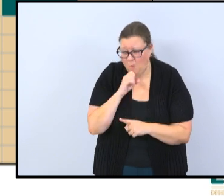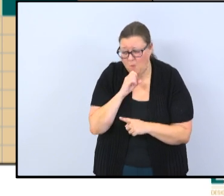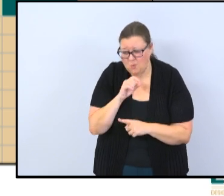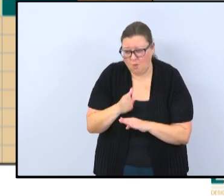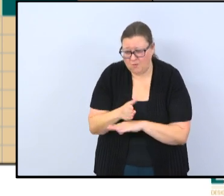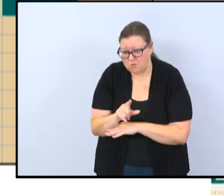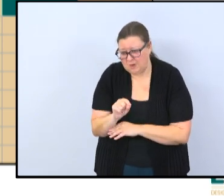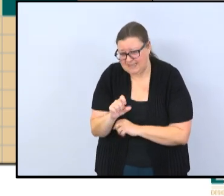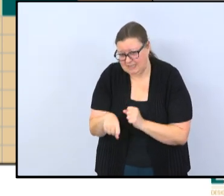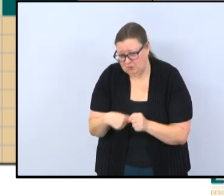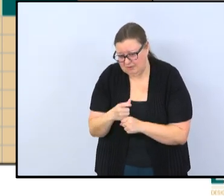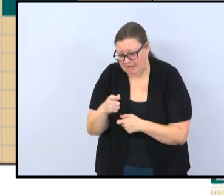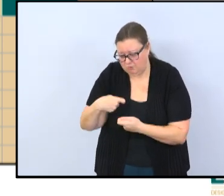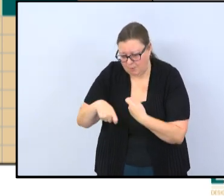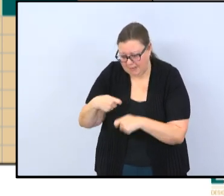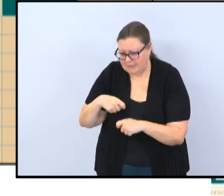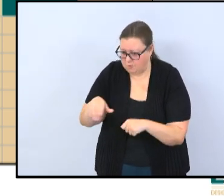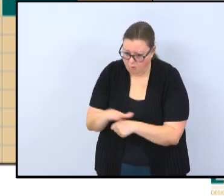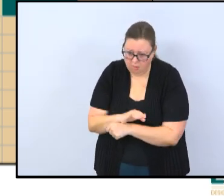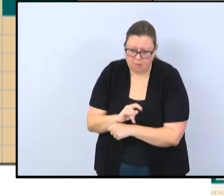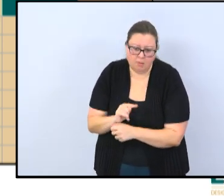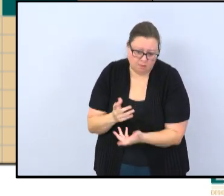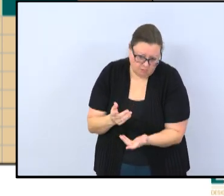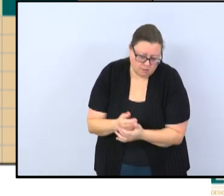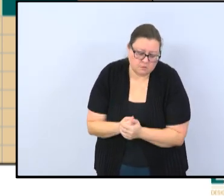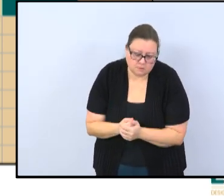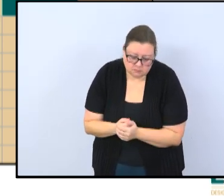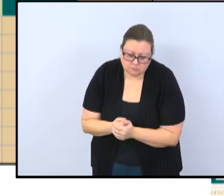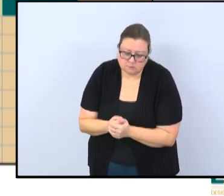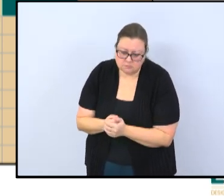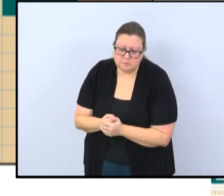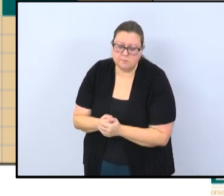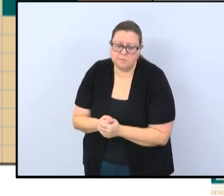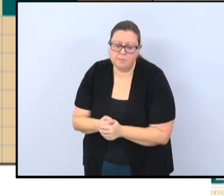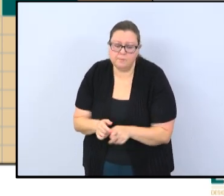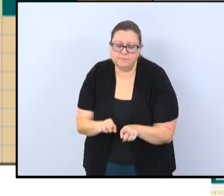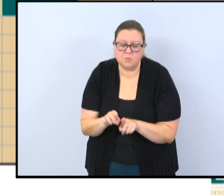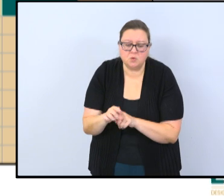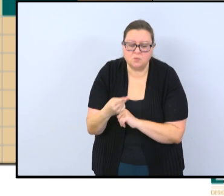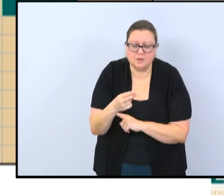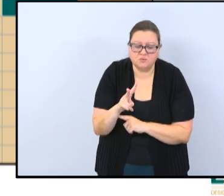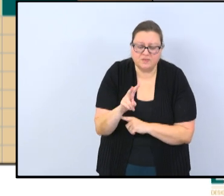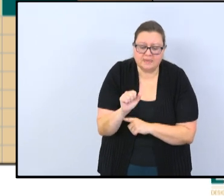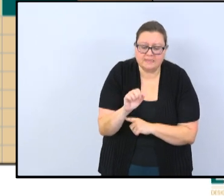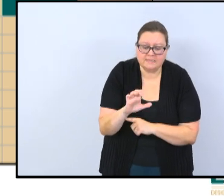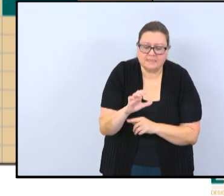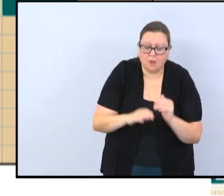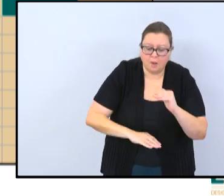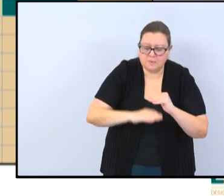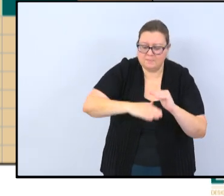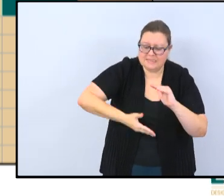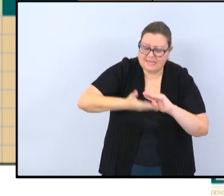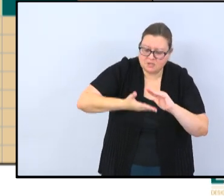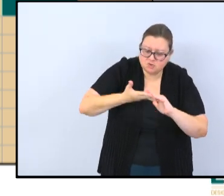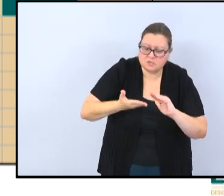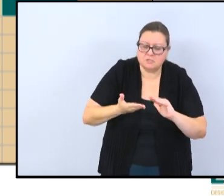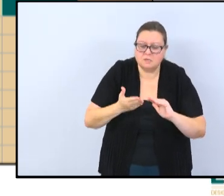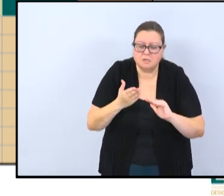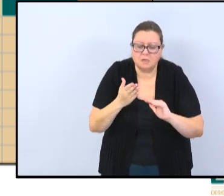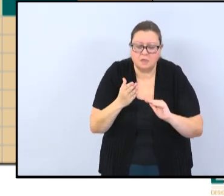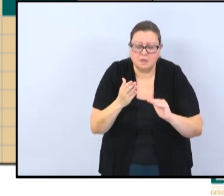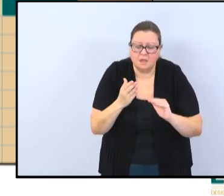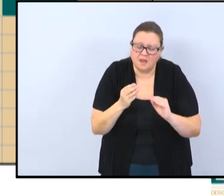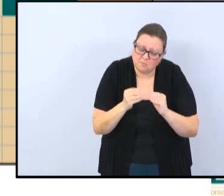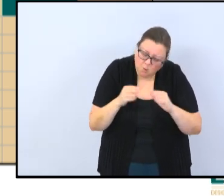so we have to replace them. We also have HVAC optimization. The optimization is